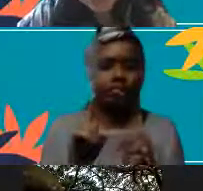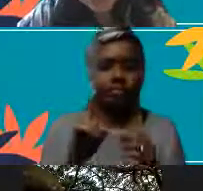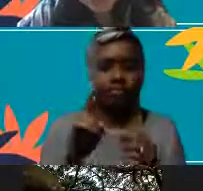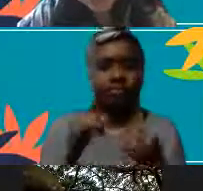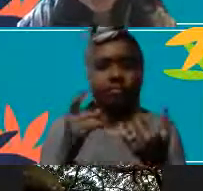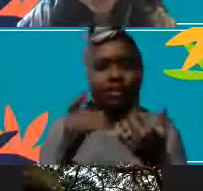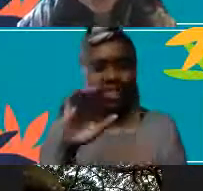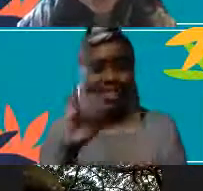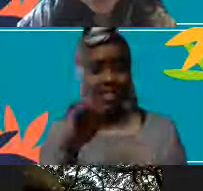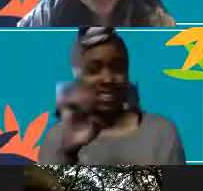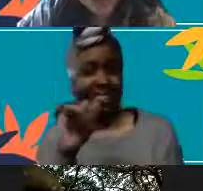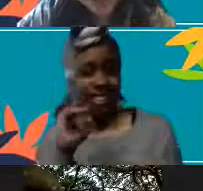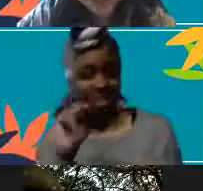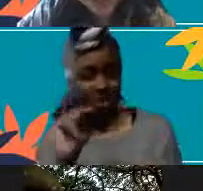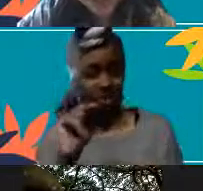invisibilization of reproductive labor